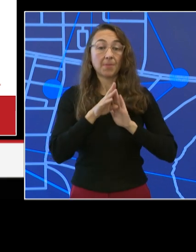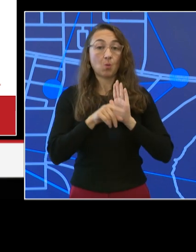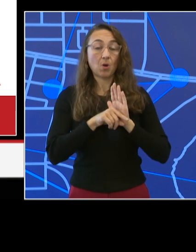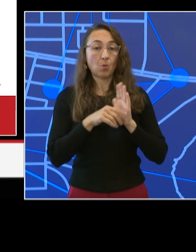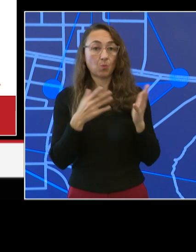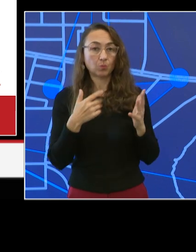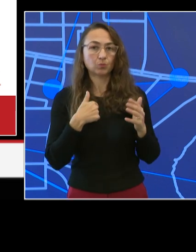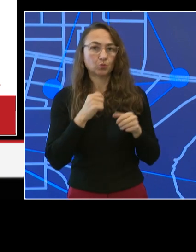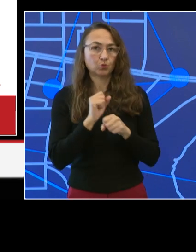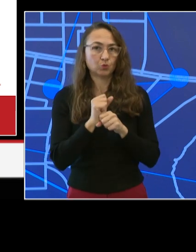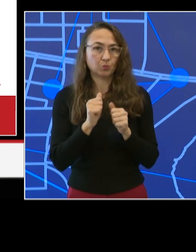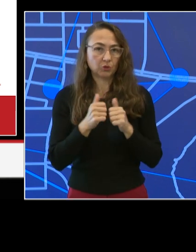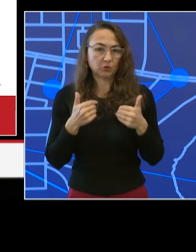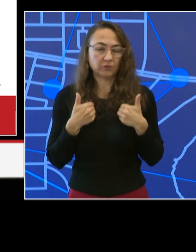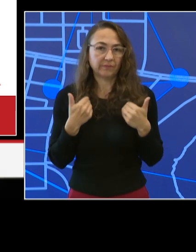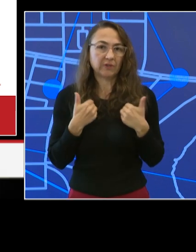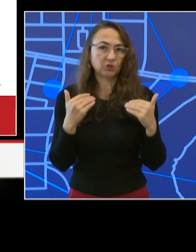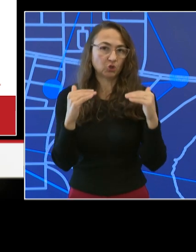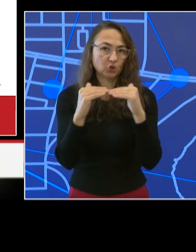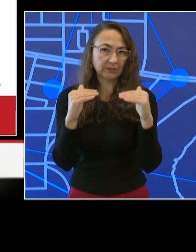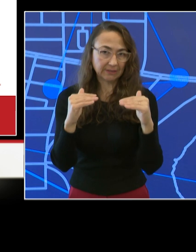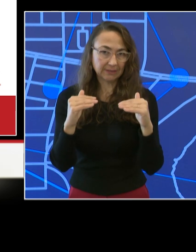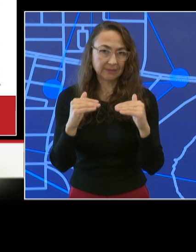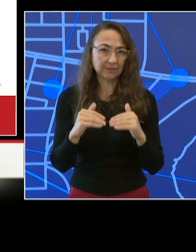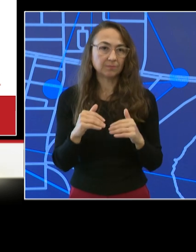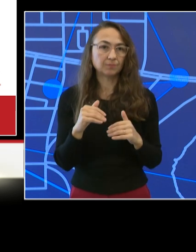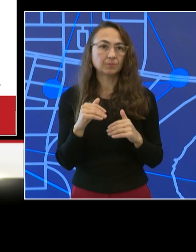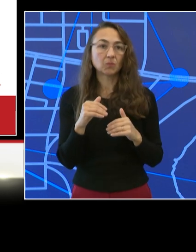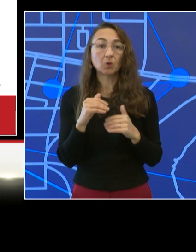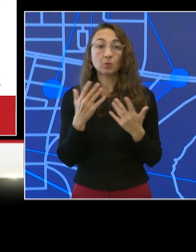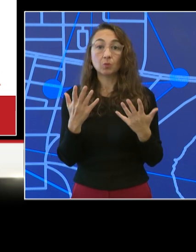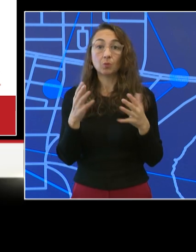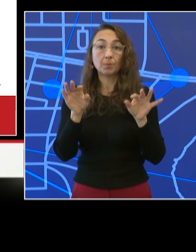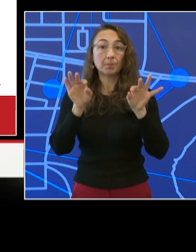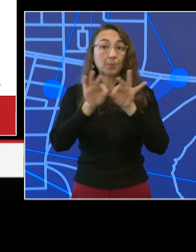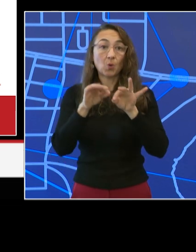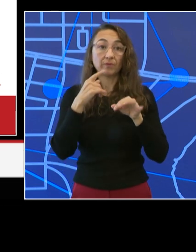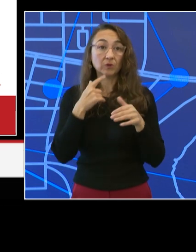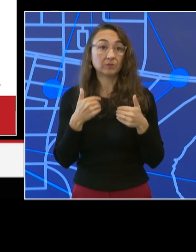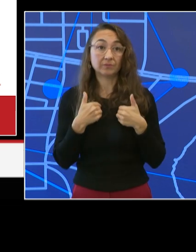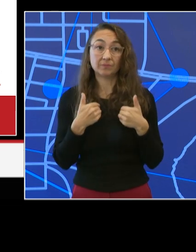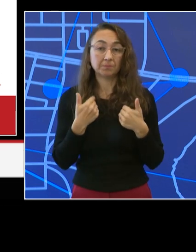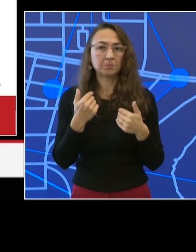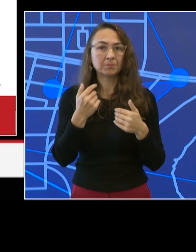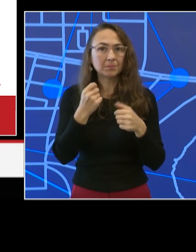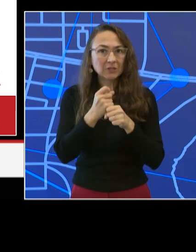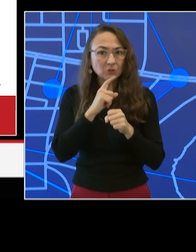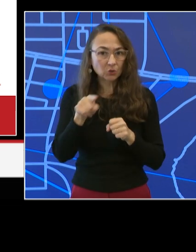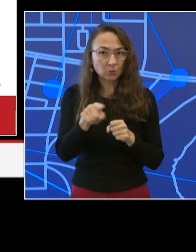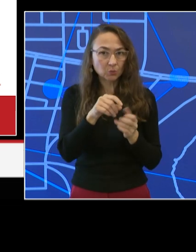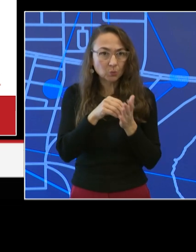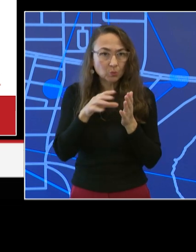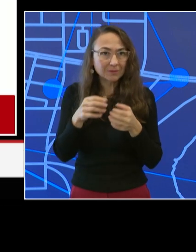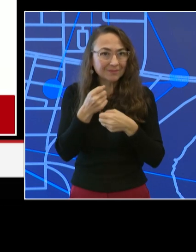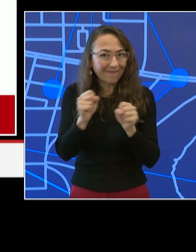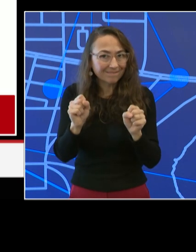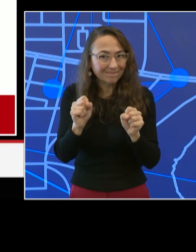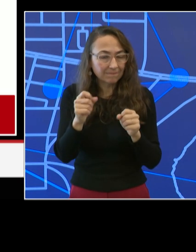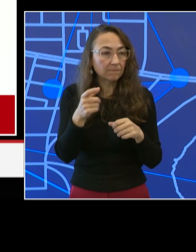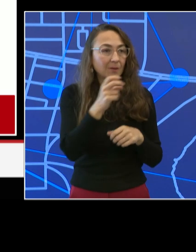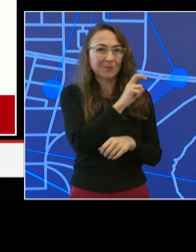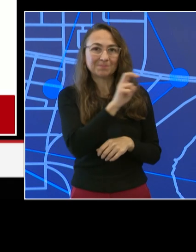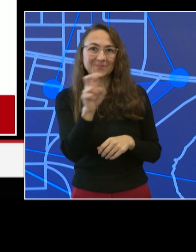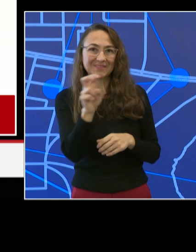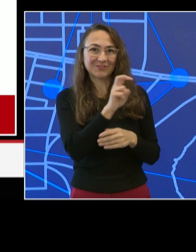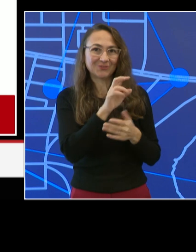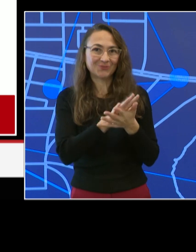get to school, because we know that truancy is a big indicator for juvenile justice system involvement. And so our